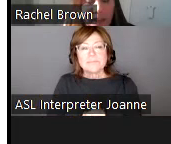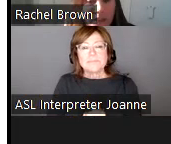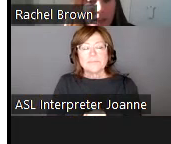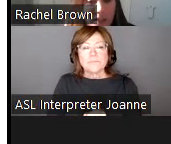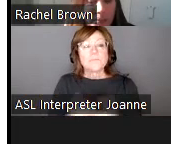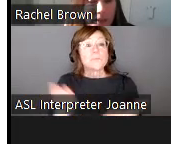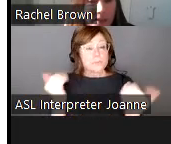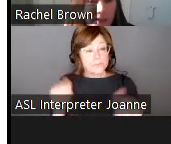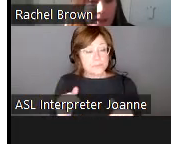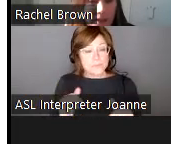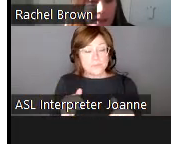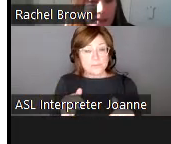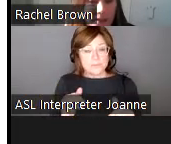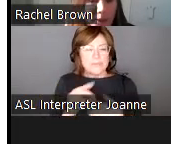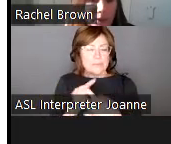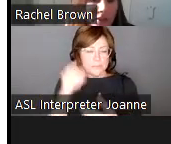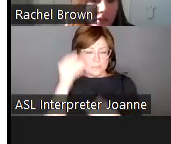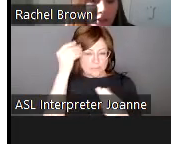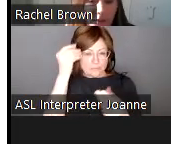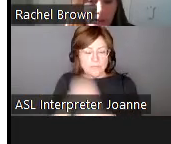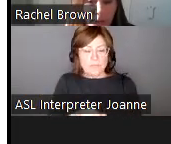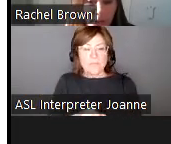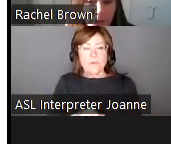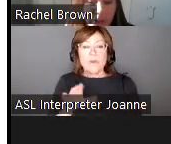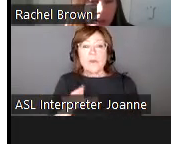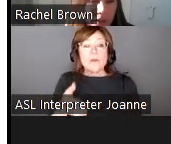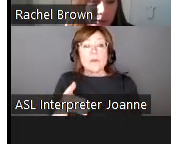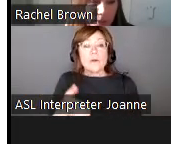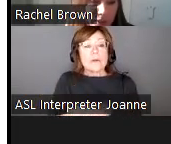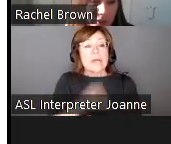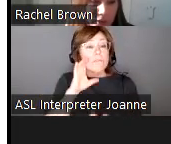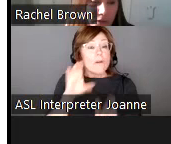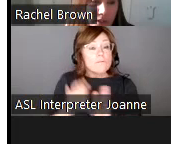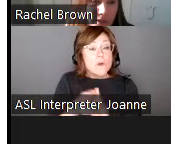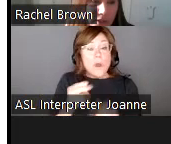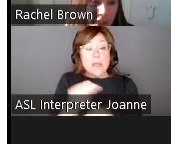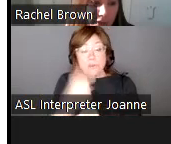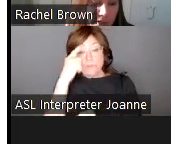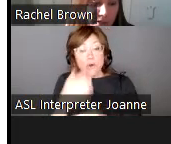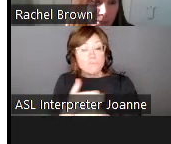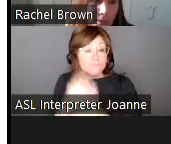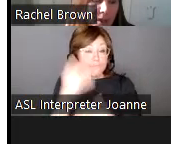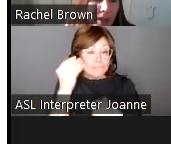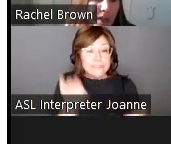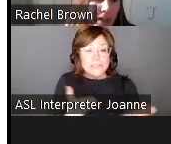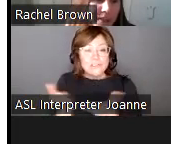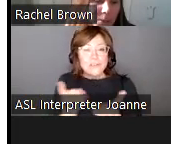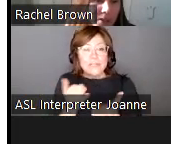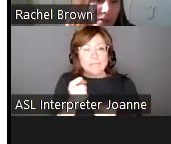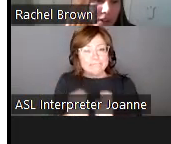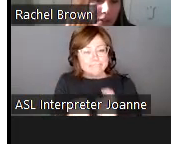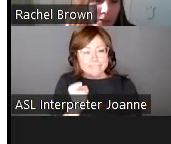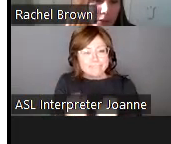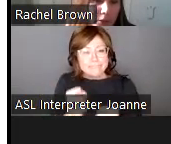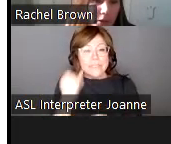The next content piece is utilize your cover photos to share information or services, and change this up. If